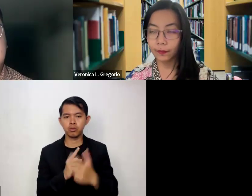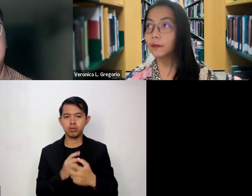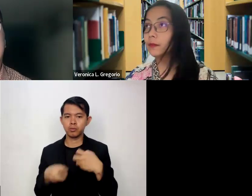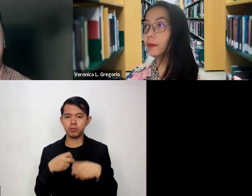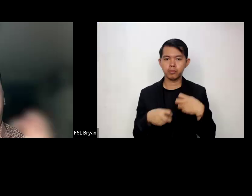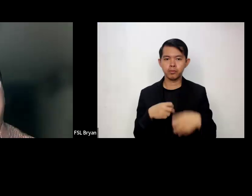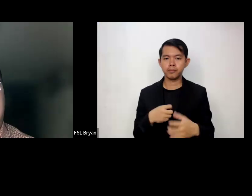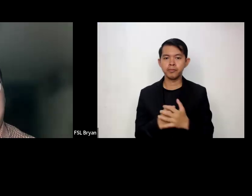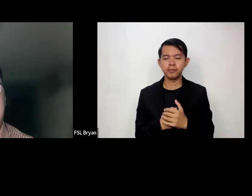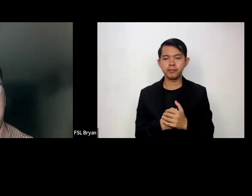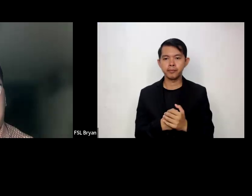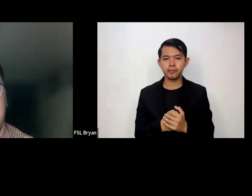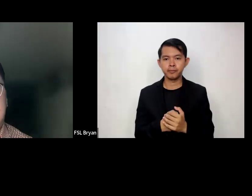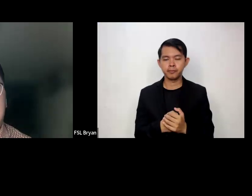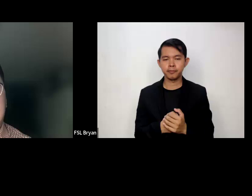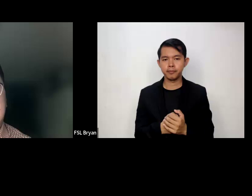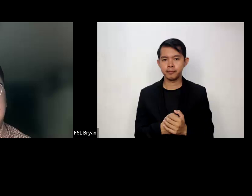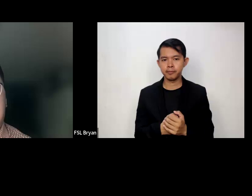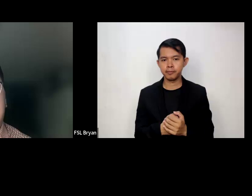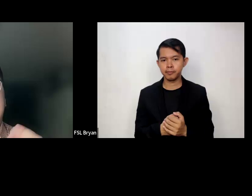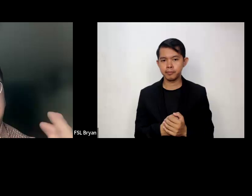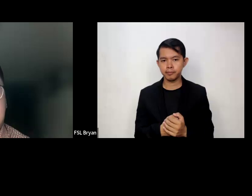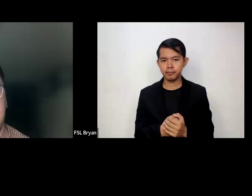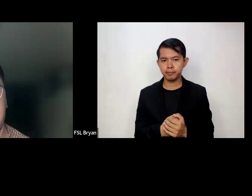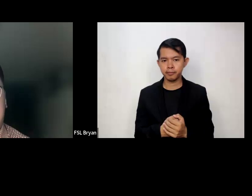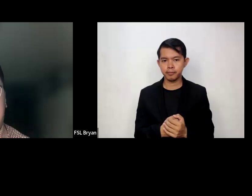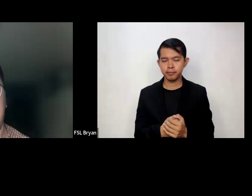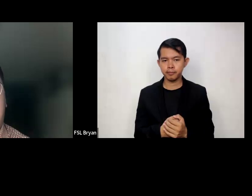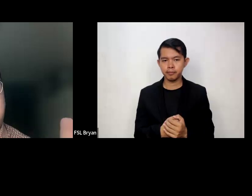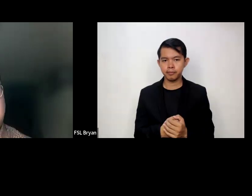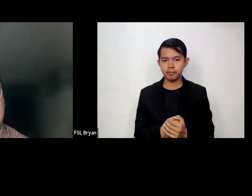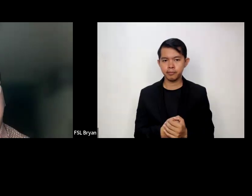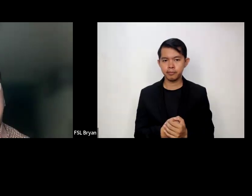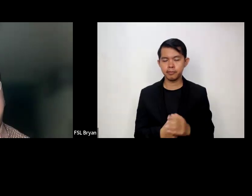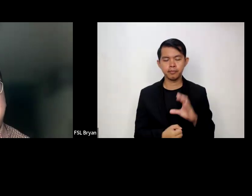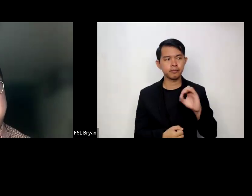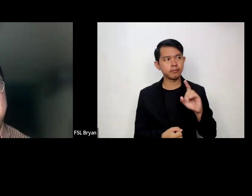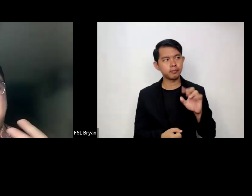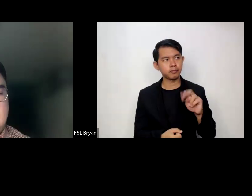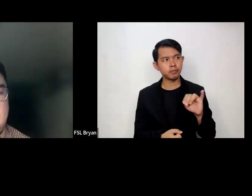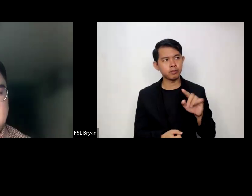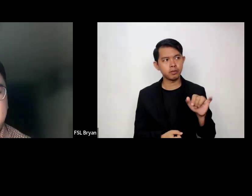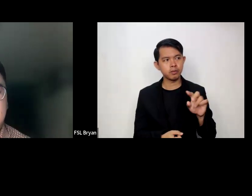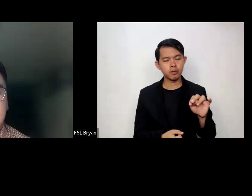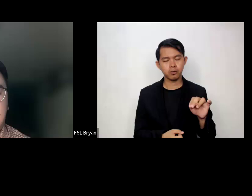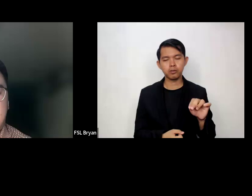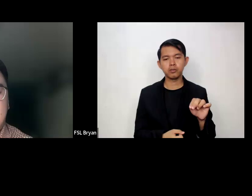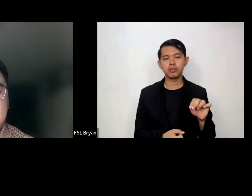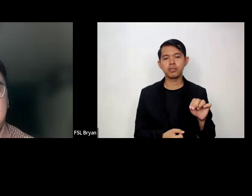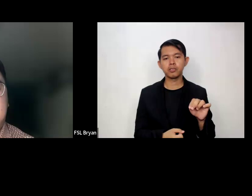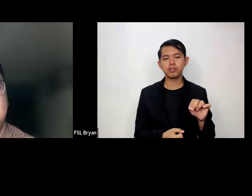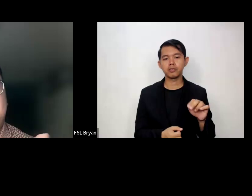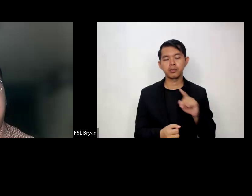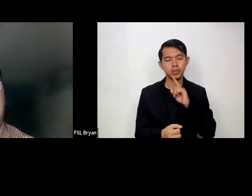perspectives relate more to social justice and globalization effects. Is the colonization frame then, while appropriate, less